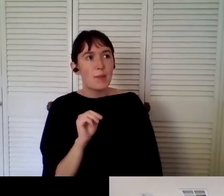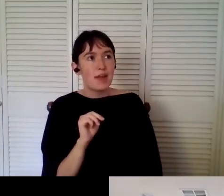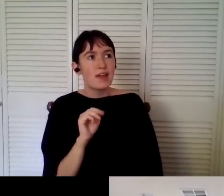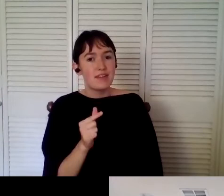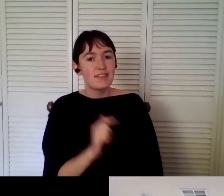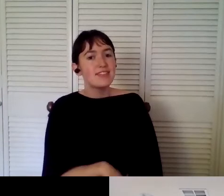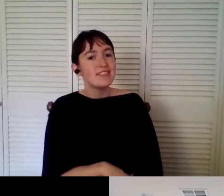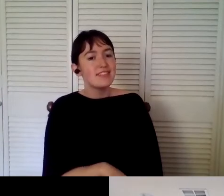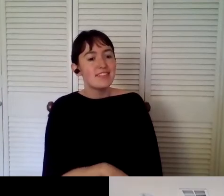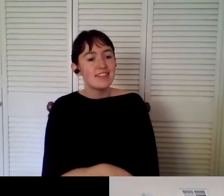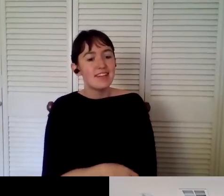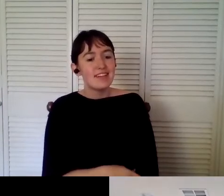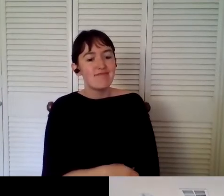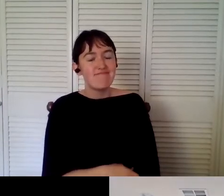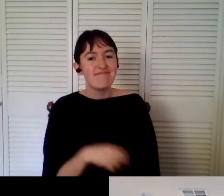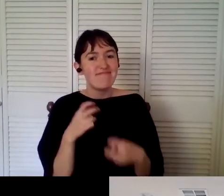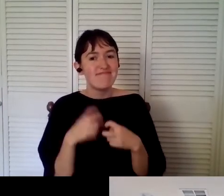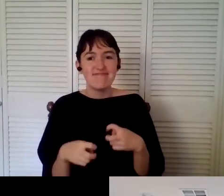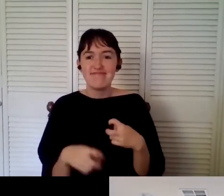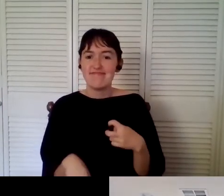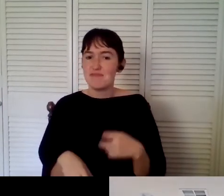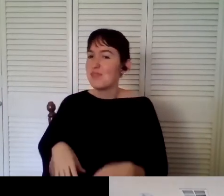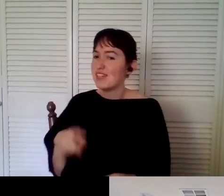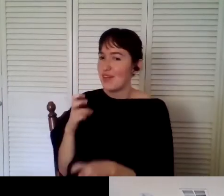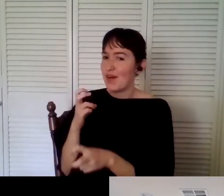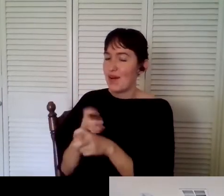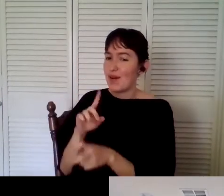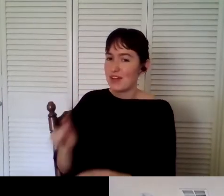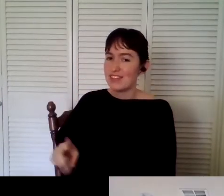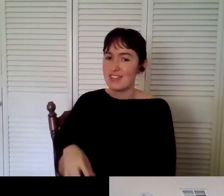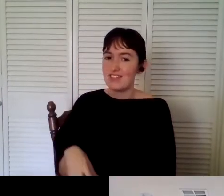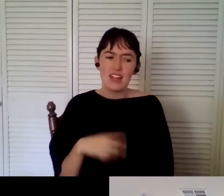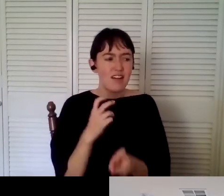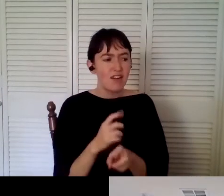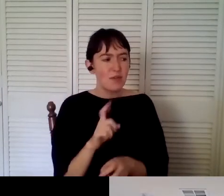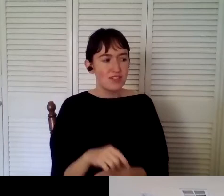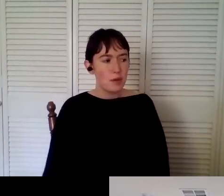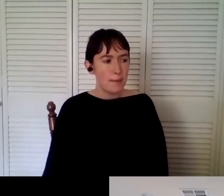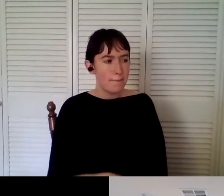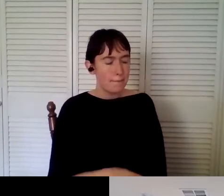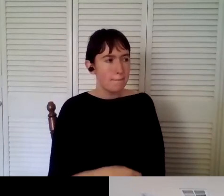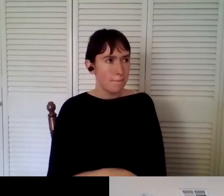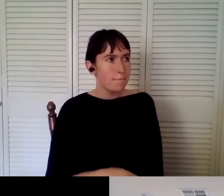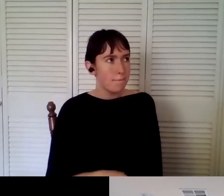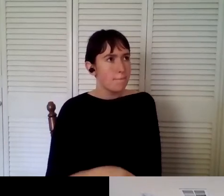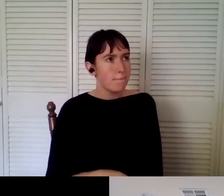That's so tough. It's a hard question. Wait a minute. That's a pretty hard question. So besides